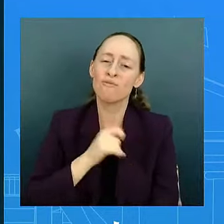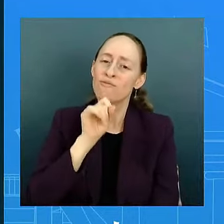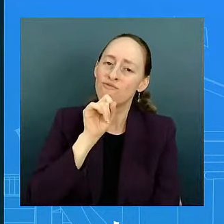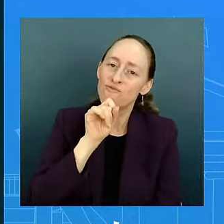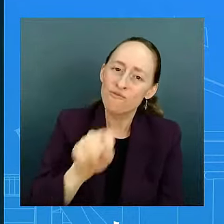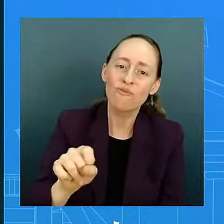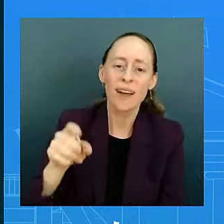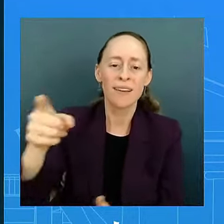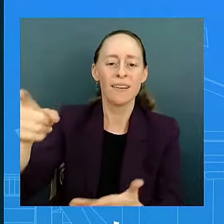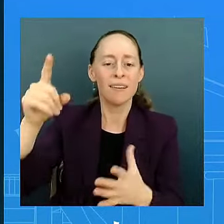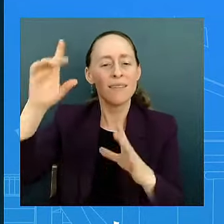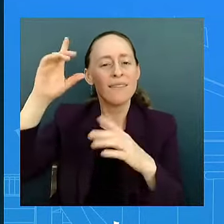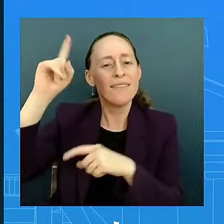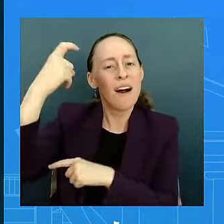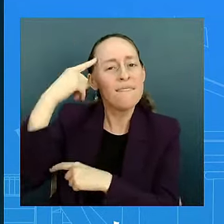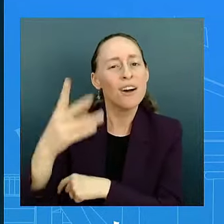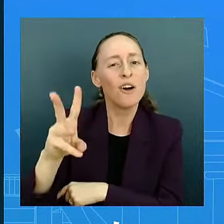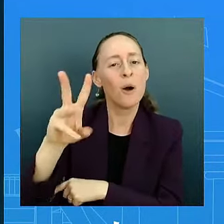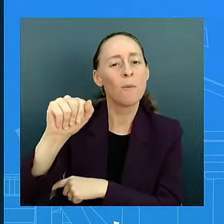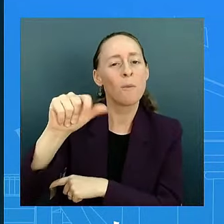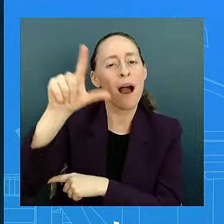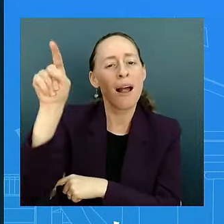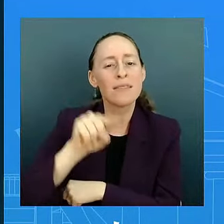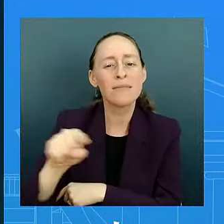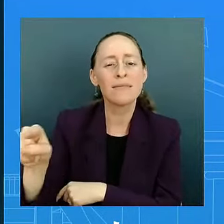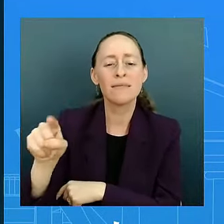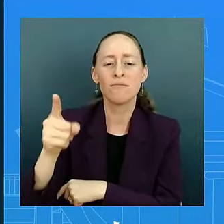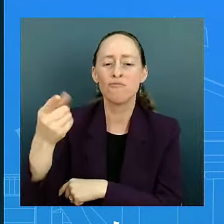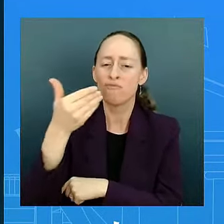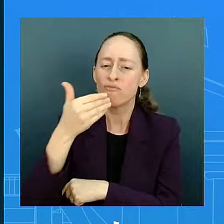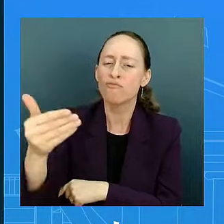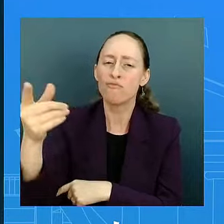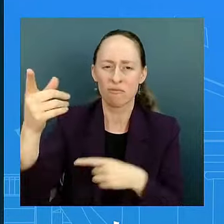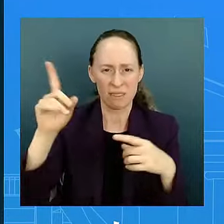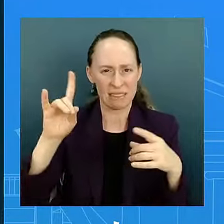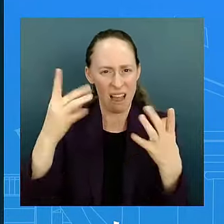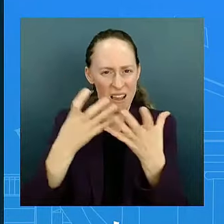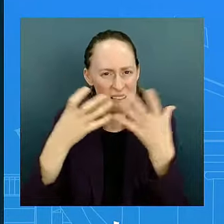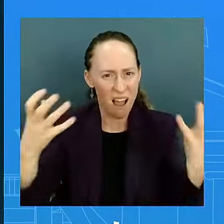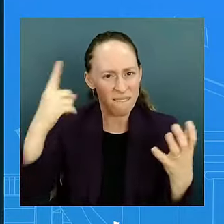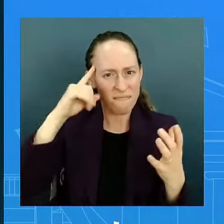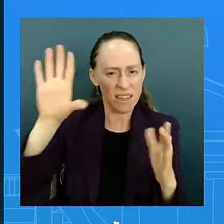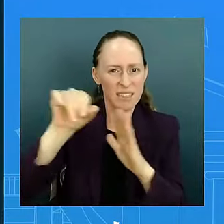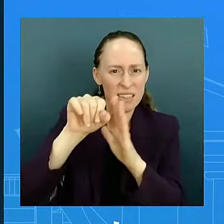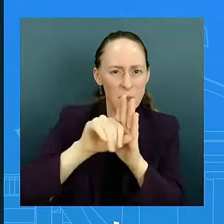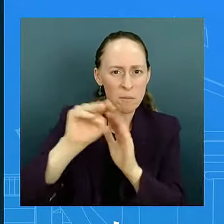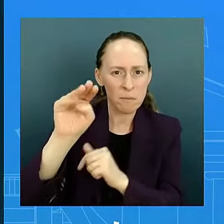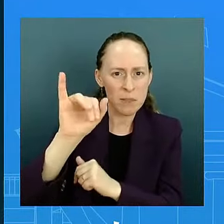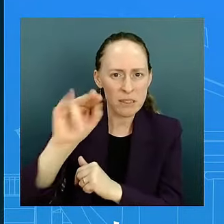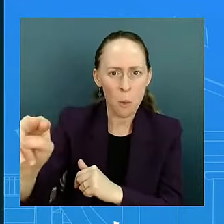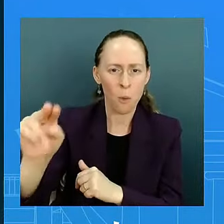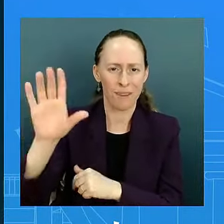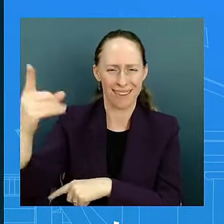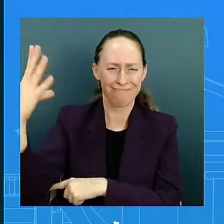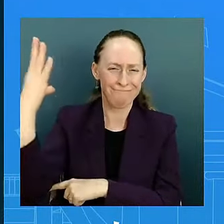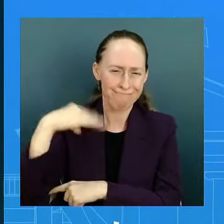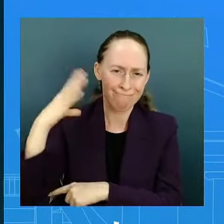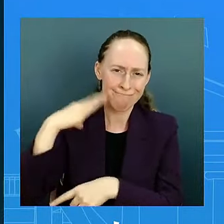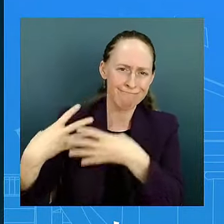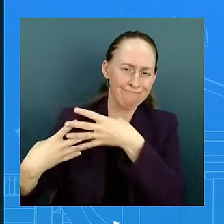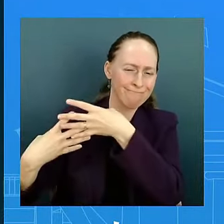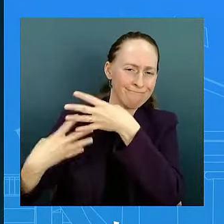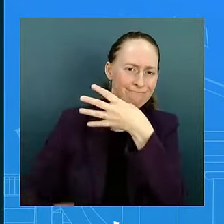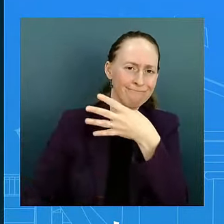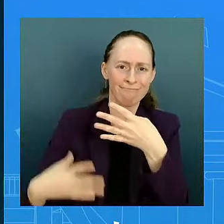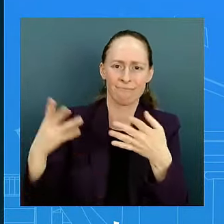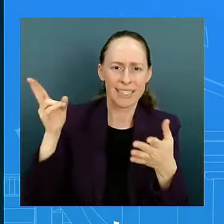state. And also, he has an impressive background. He is someone with values that the president appreciates. Obviously, now